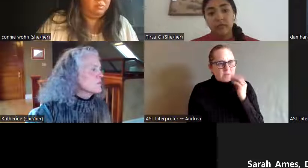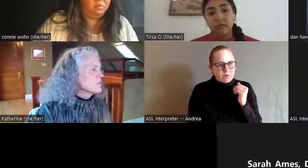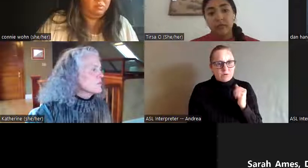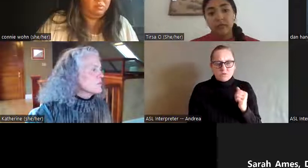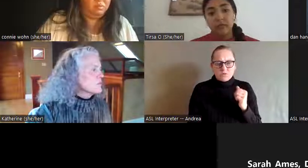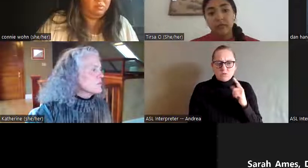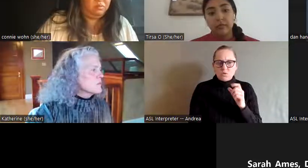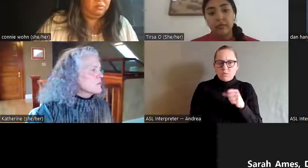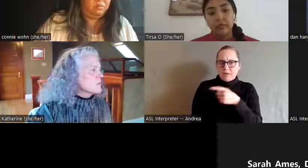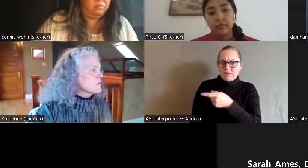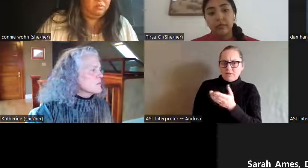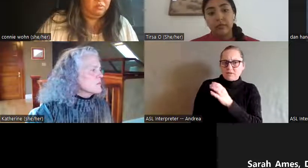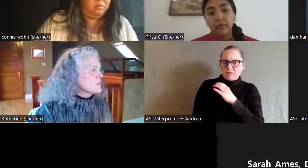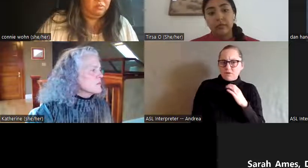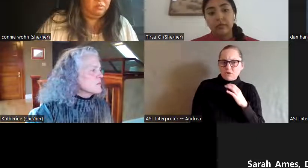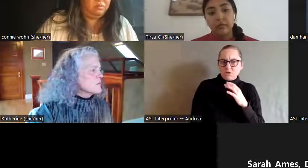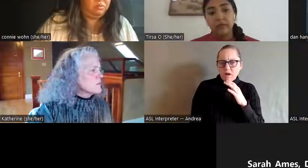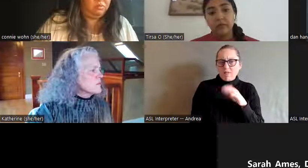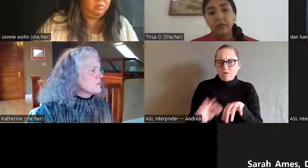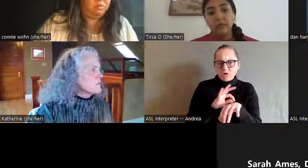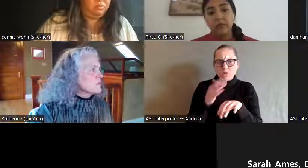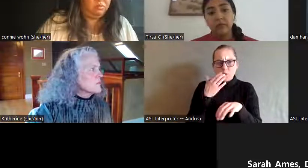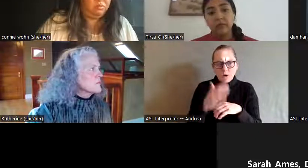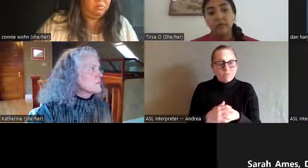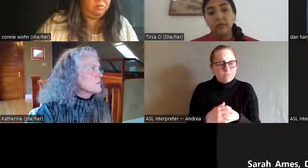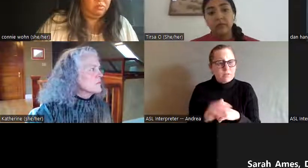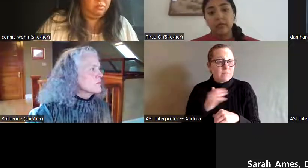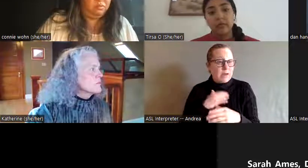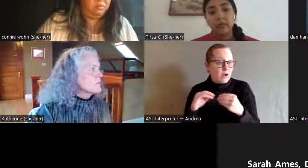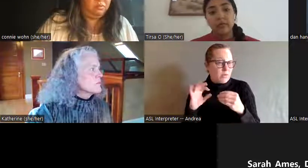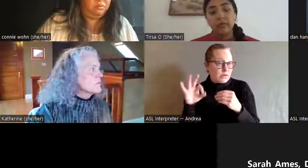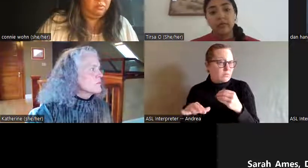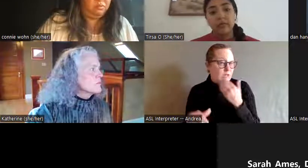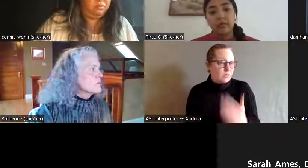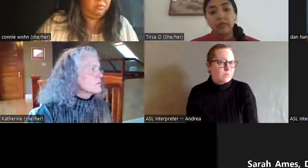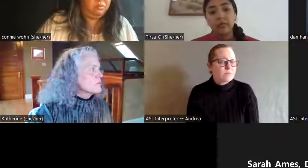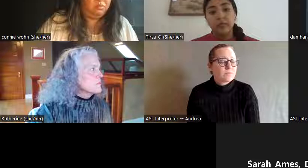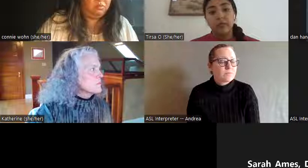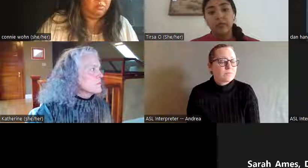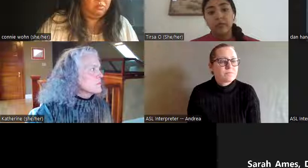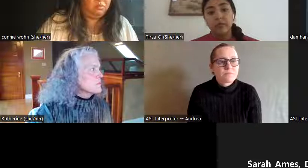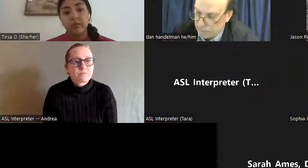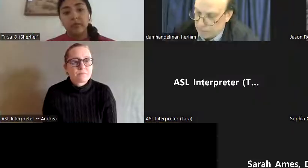make this commission work well. That's just my comment. Thank you.